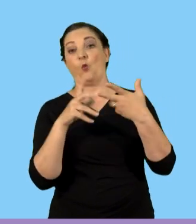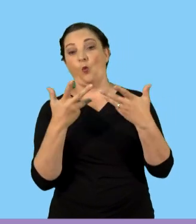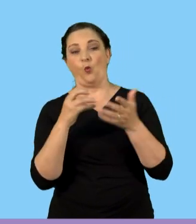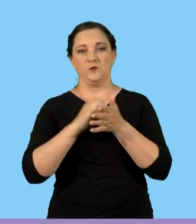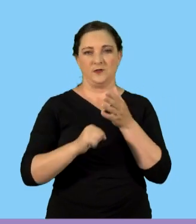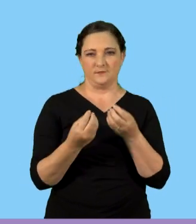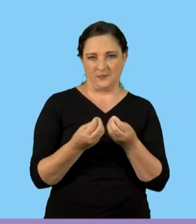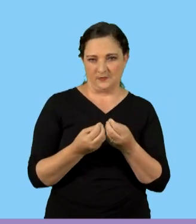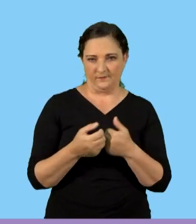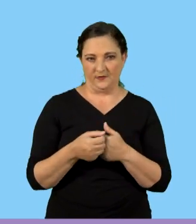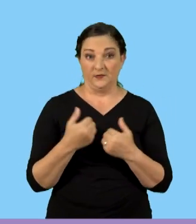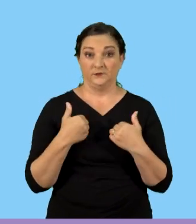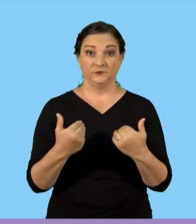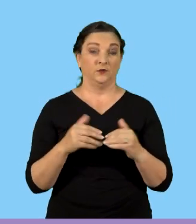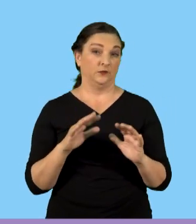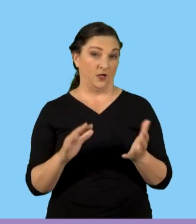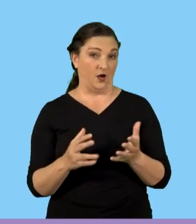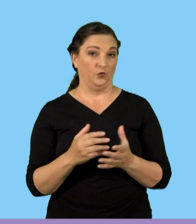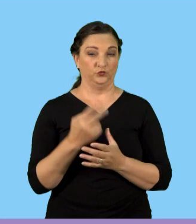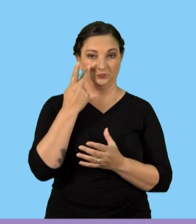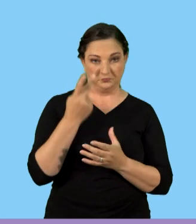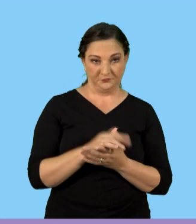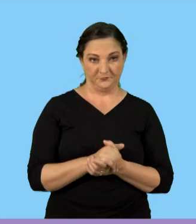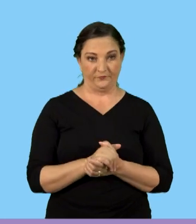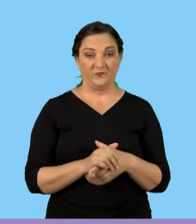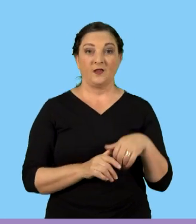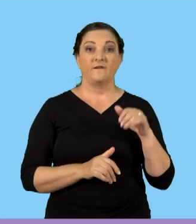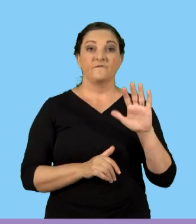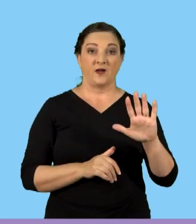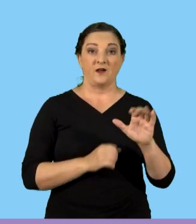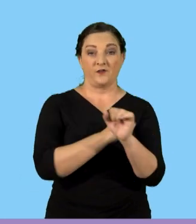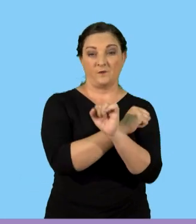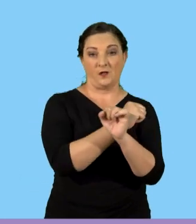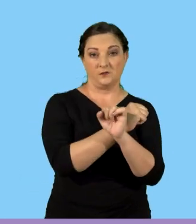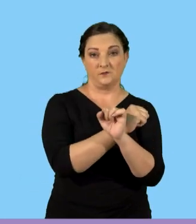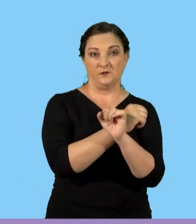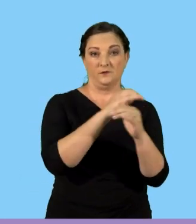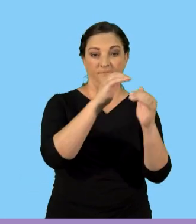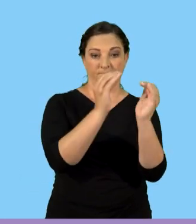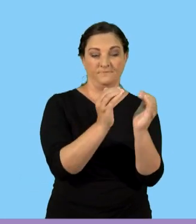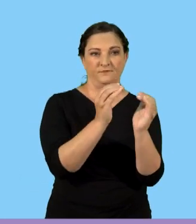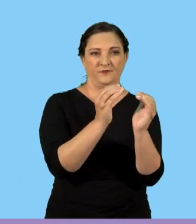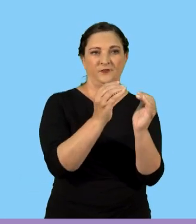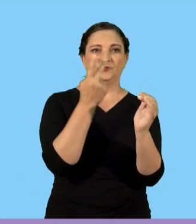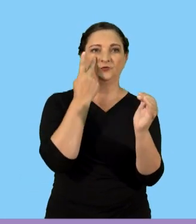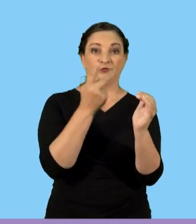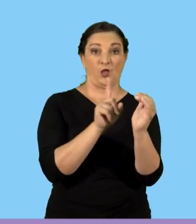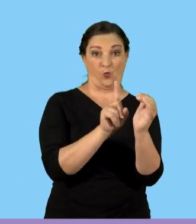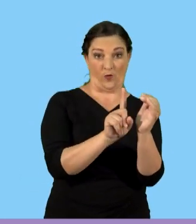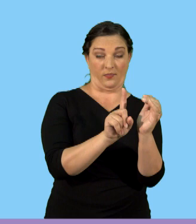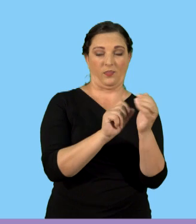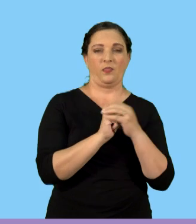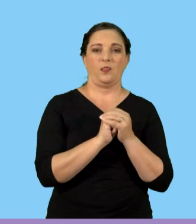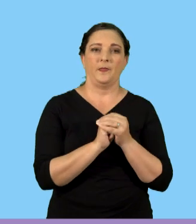first term. So let's start with the first one and check. So we are going to say 5 multiplied by the first position or the first input, which is